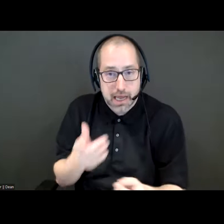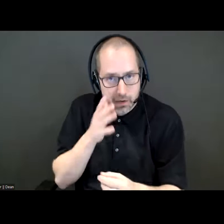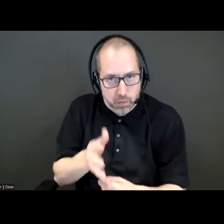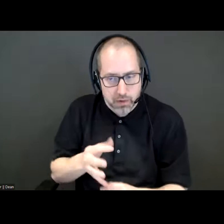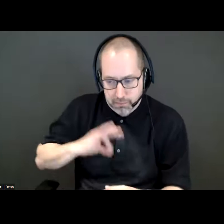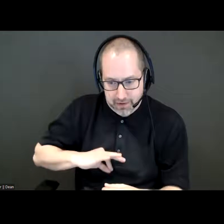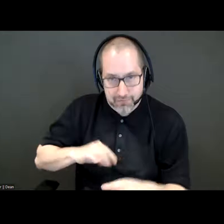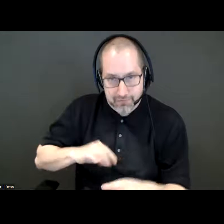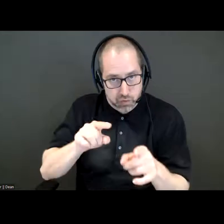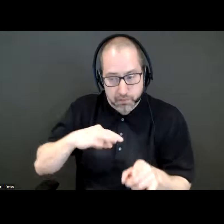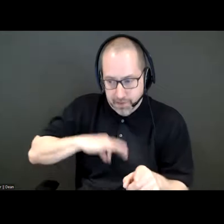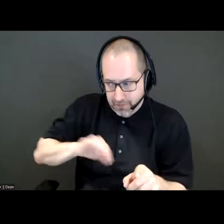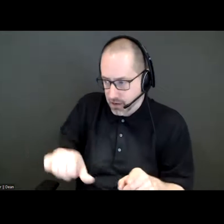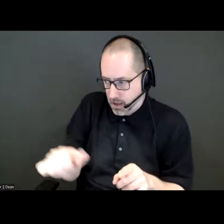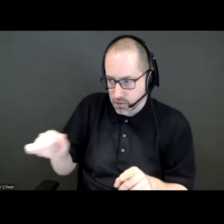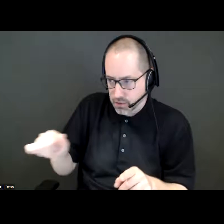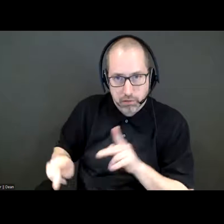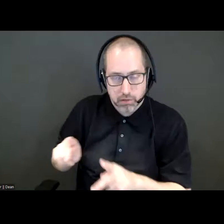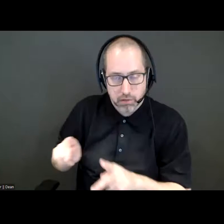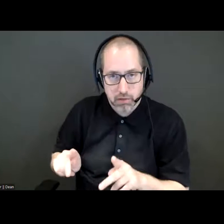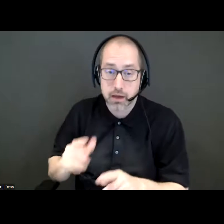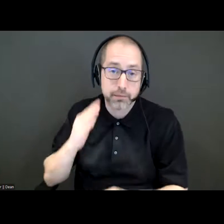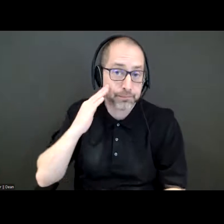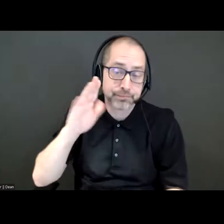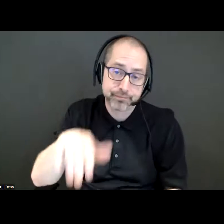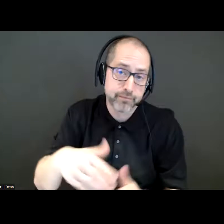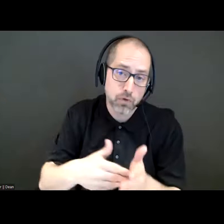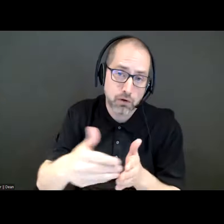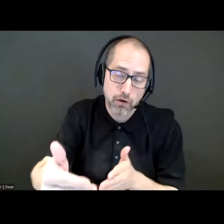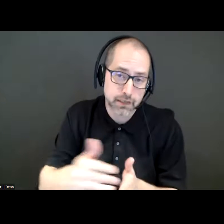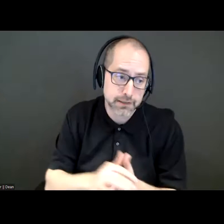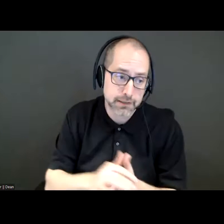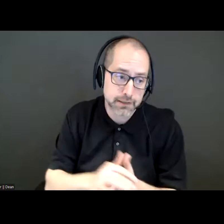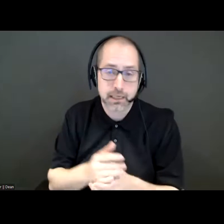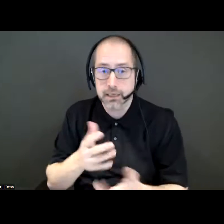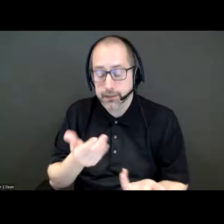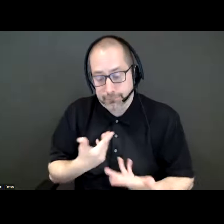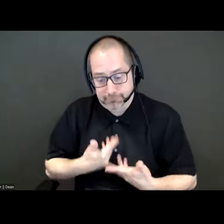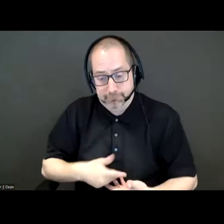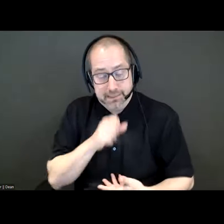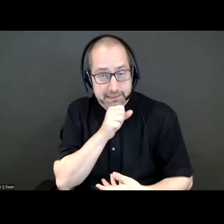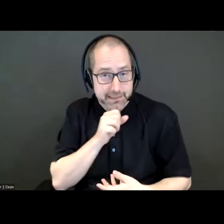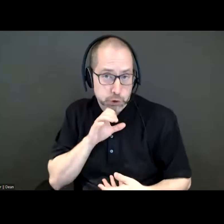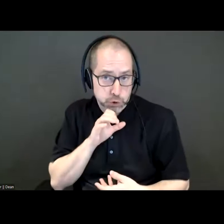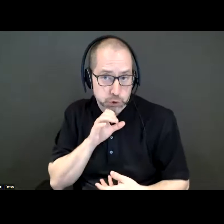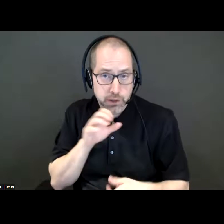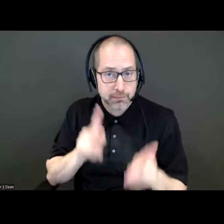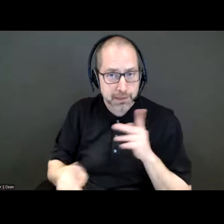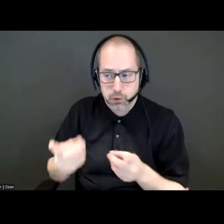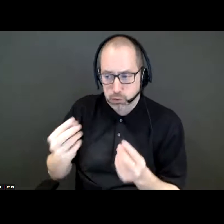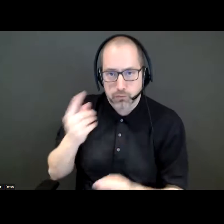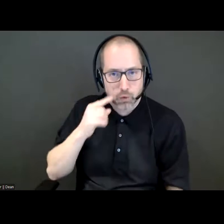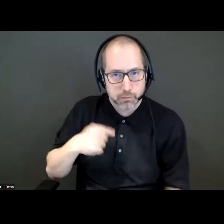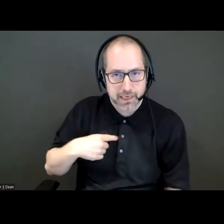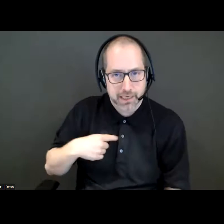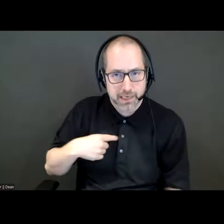people. And you know, so often as a senior, people are doing things for us. And I